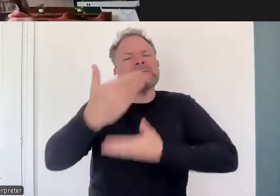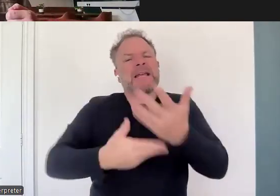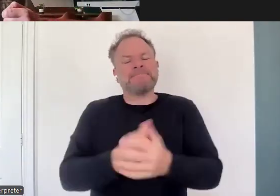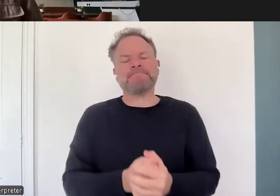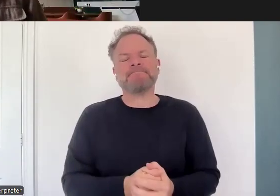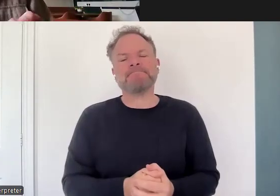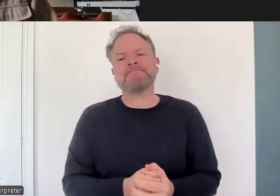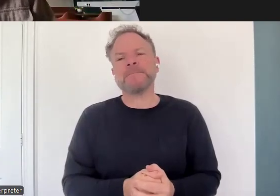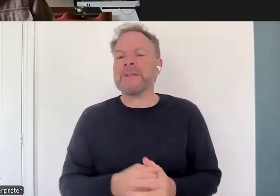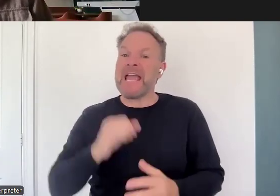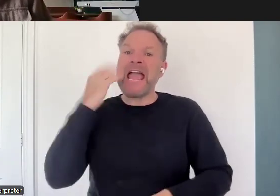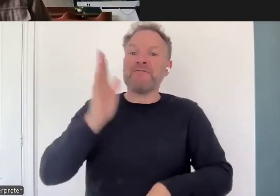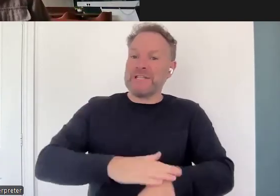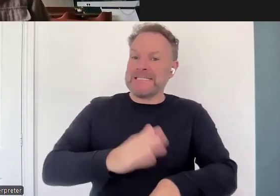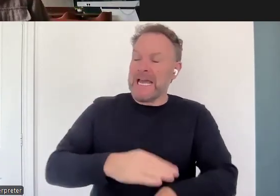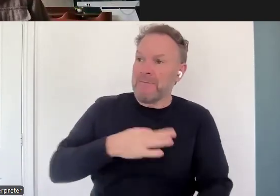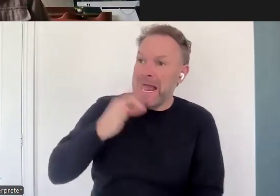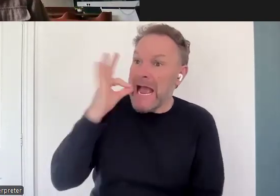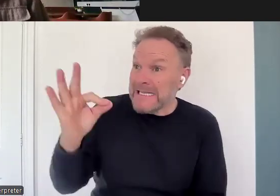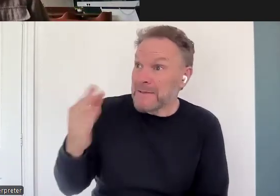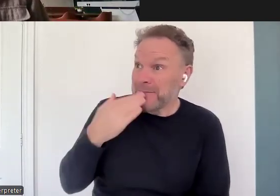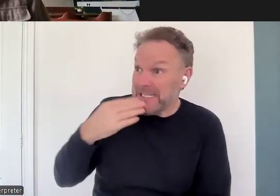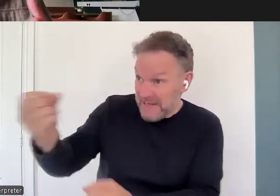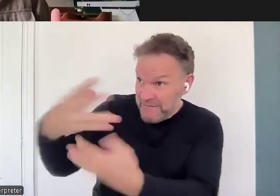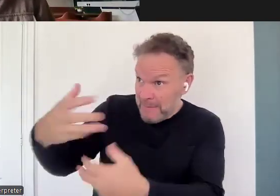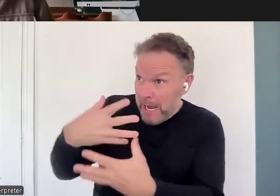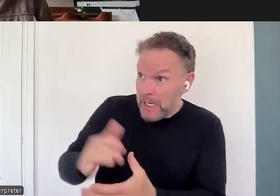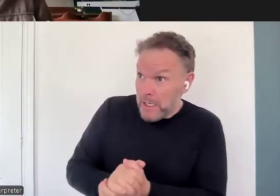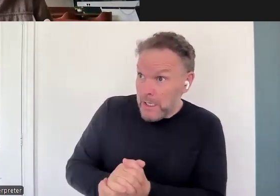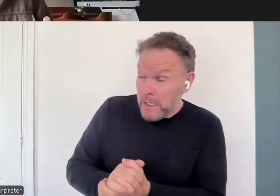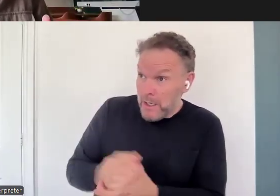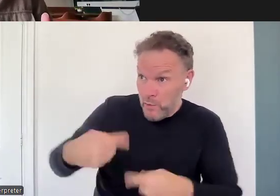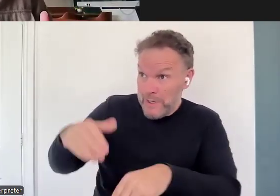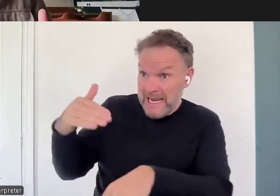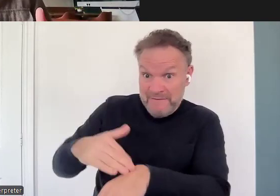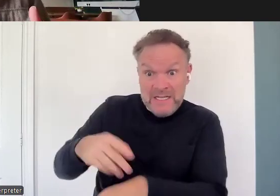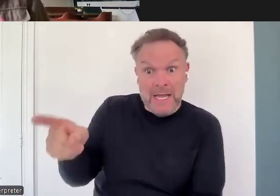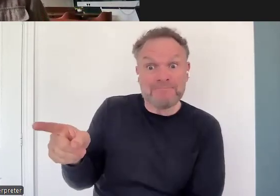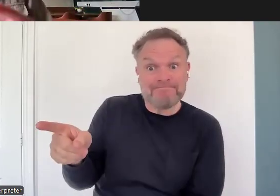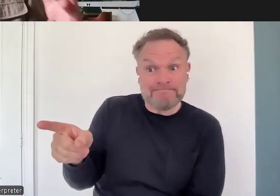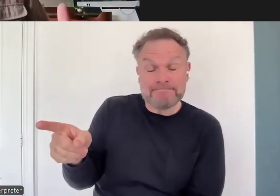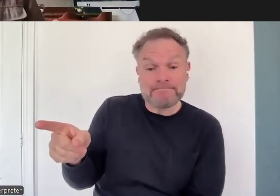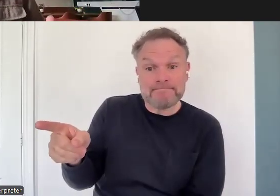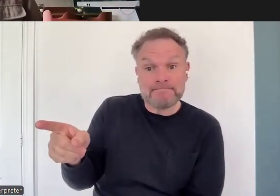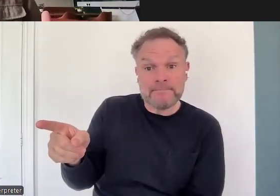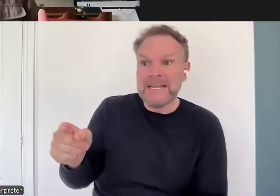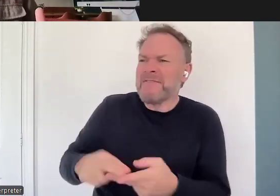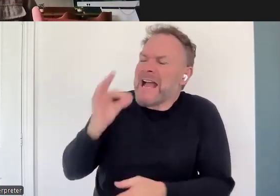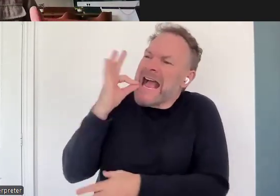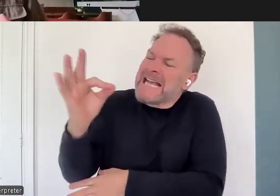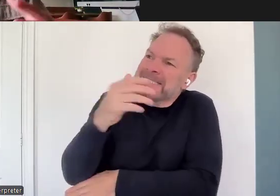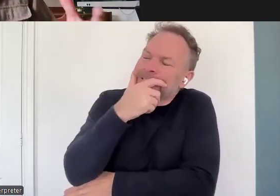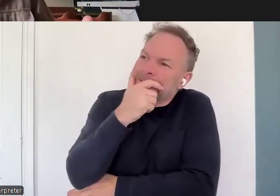Um, every time we ask someone for feedback, we have an impact on them. If we ask them in a